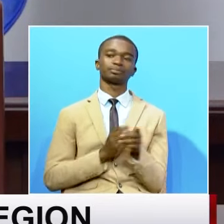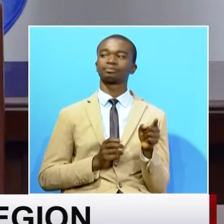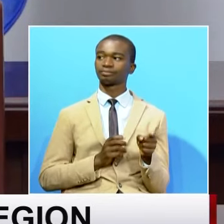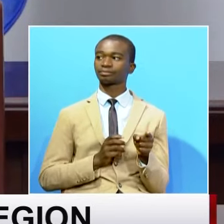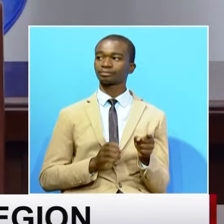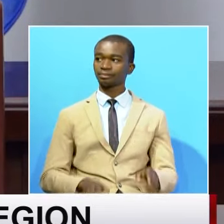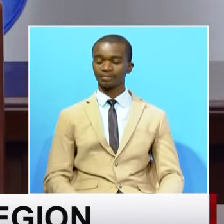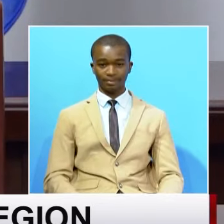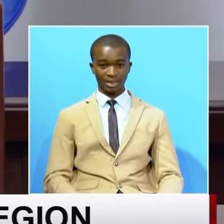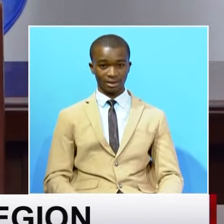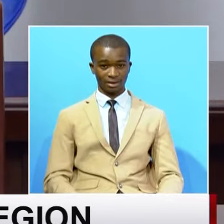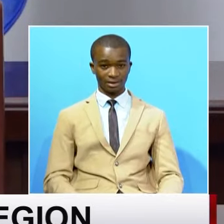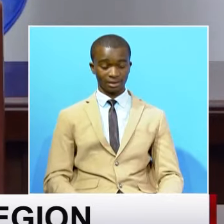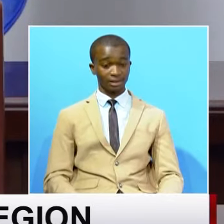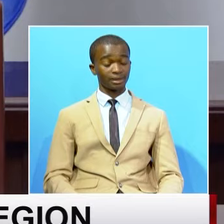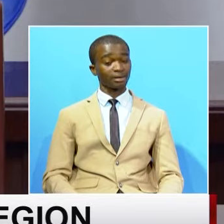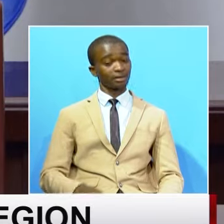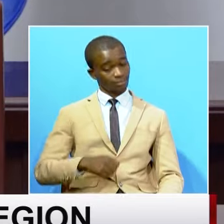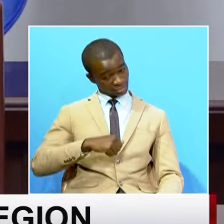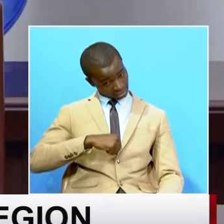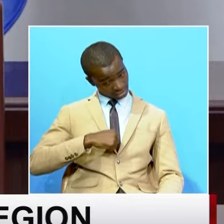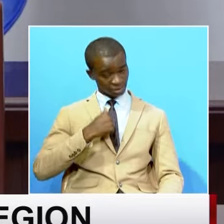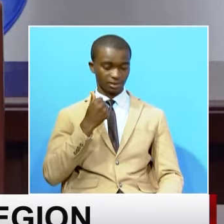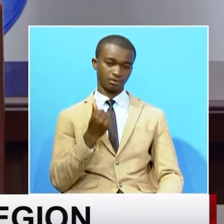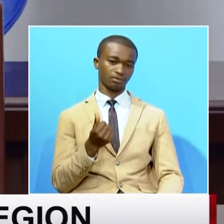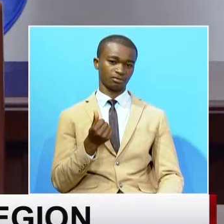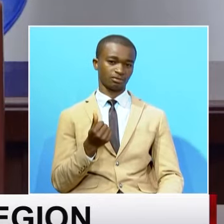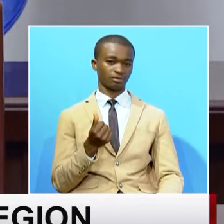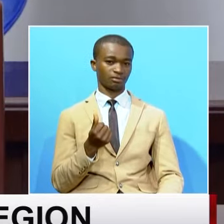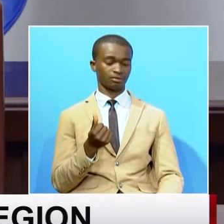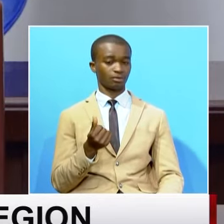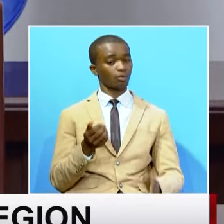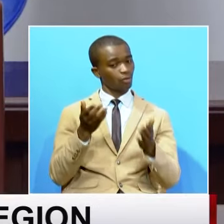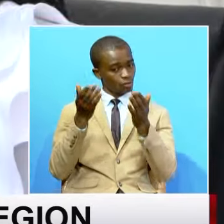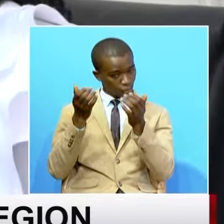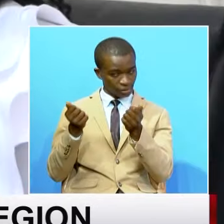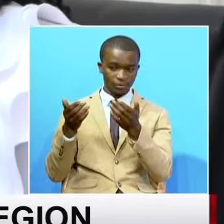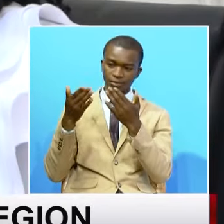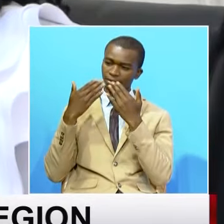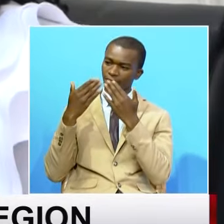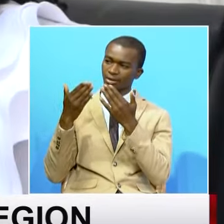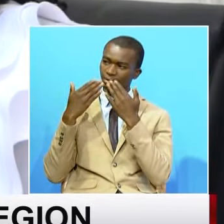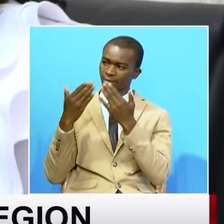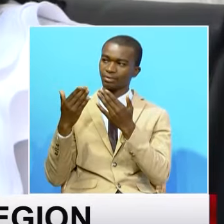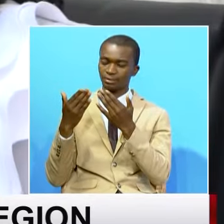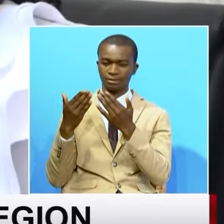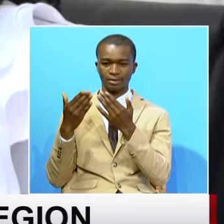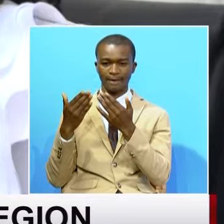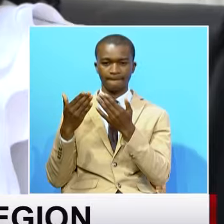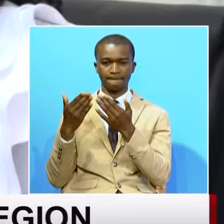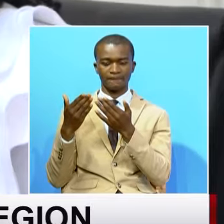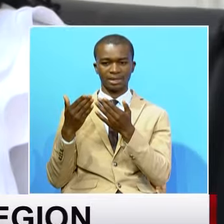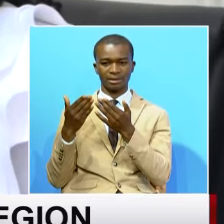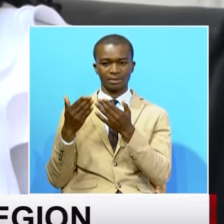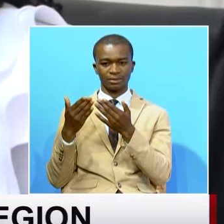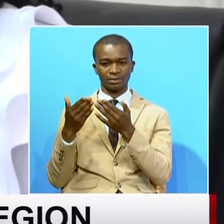of my part not to acknowledge the tremendous support and cooperation from